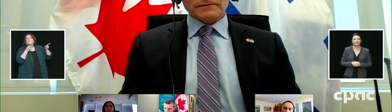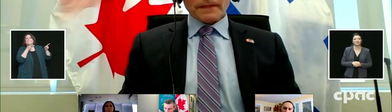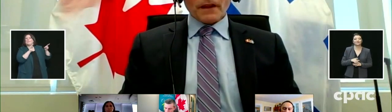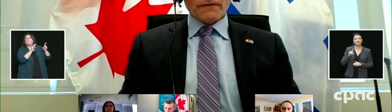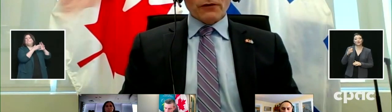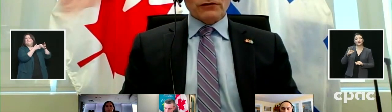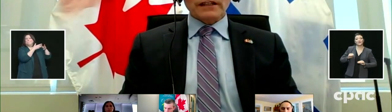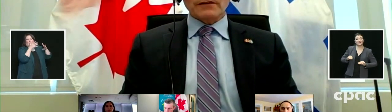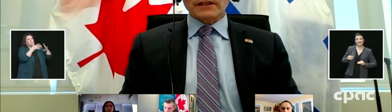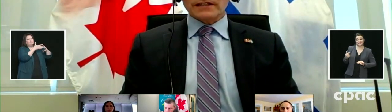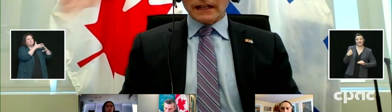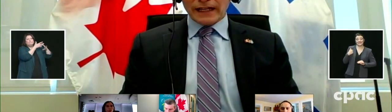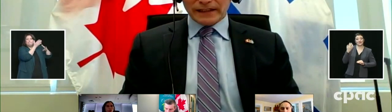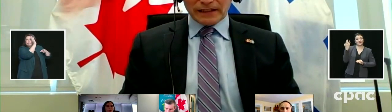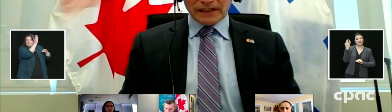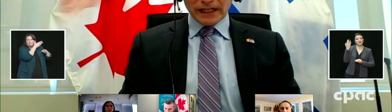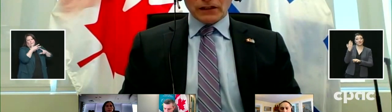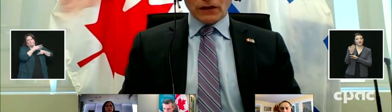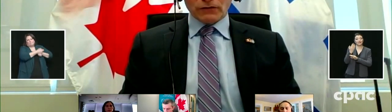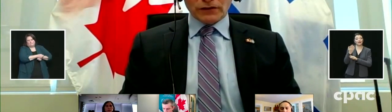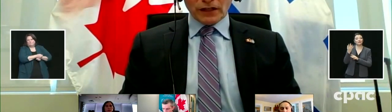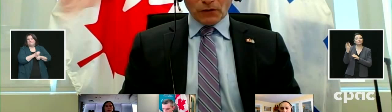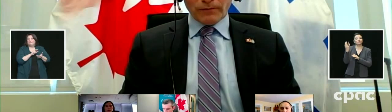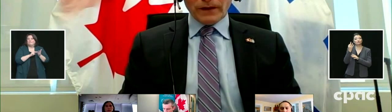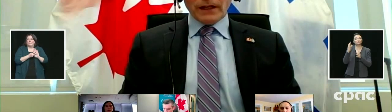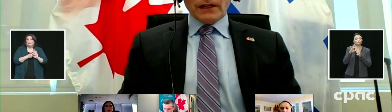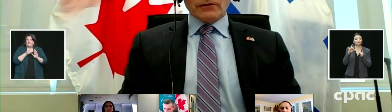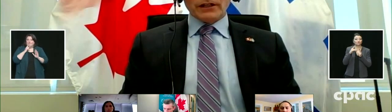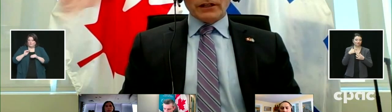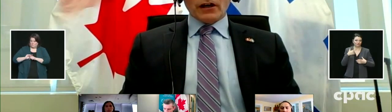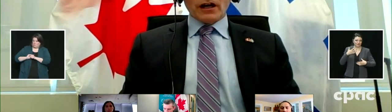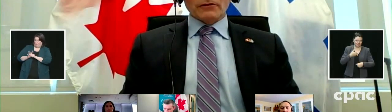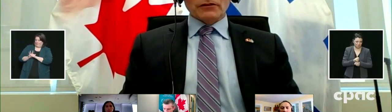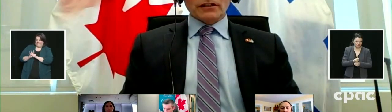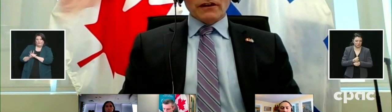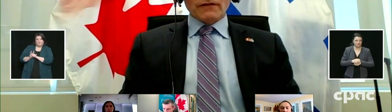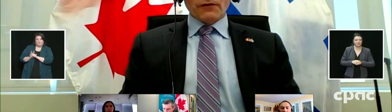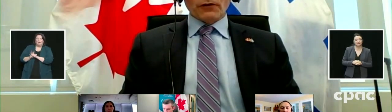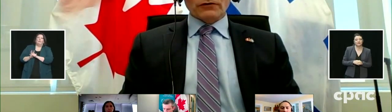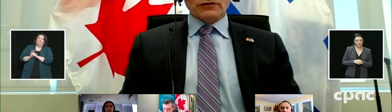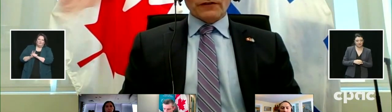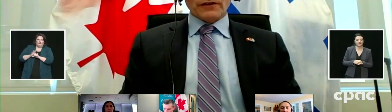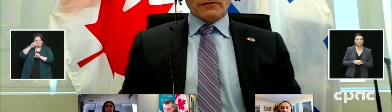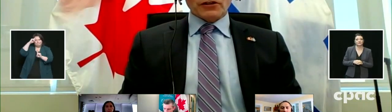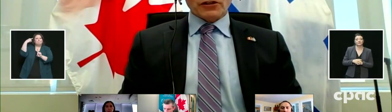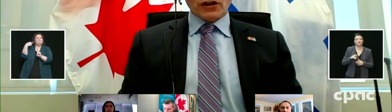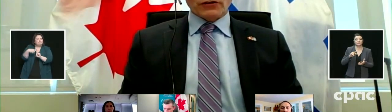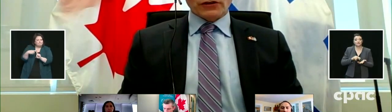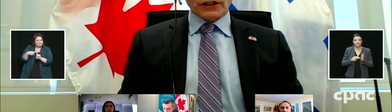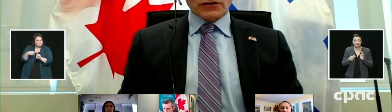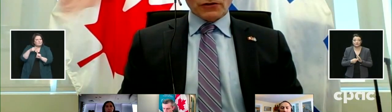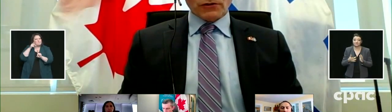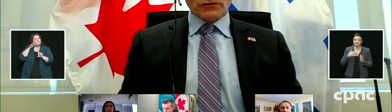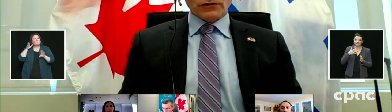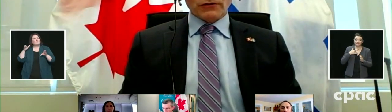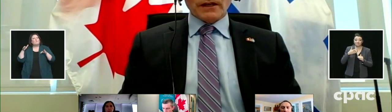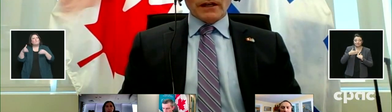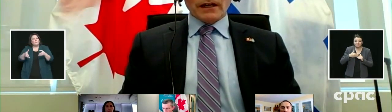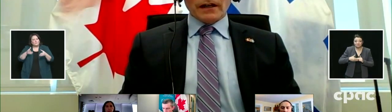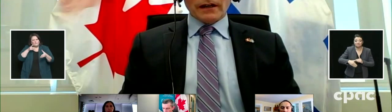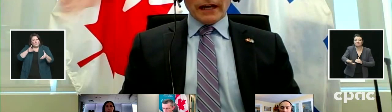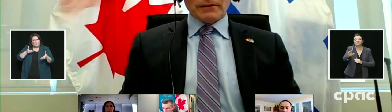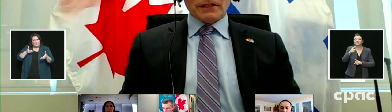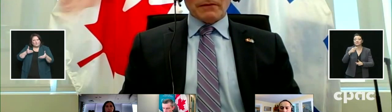morning. First, that there is light at the end of the tunnel. We are obviously focused very much on the